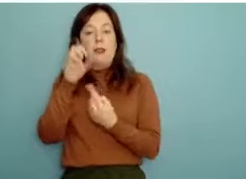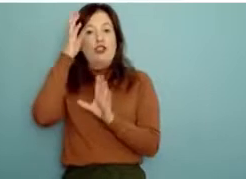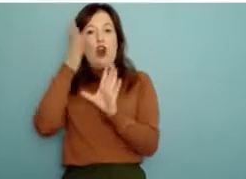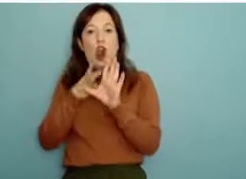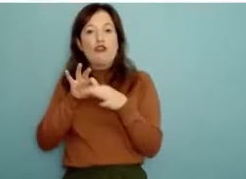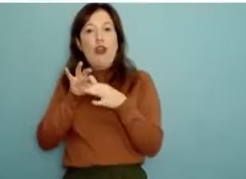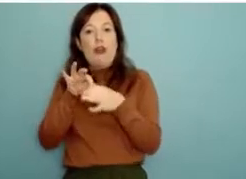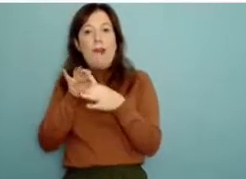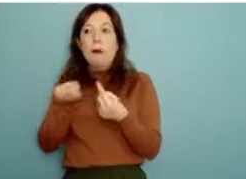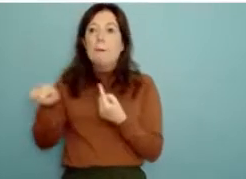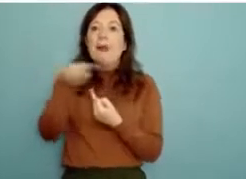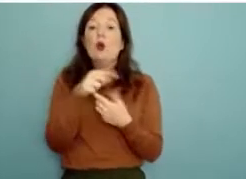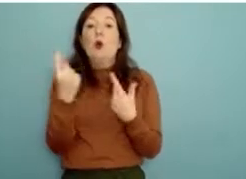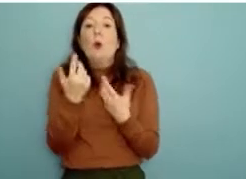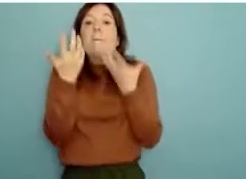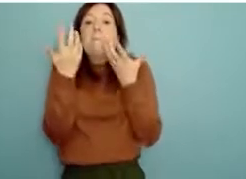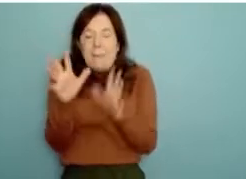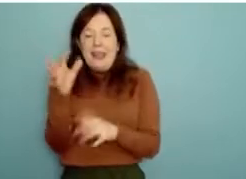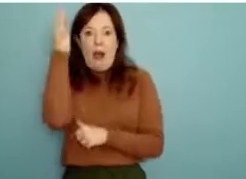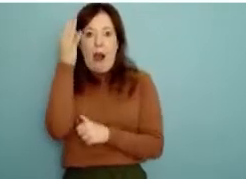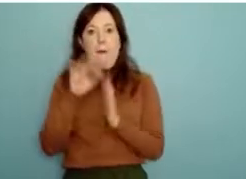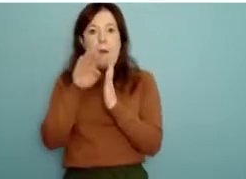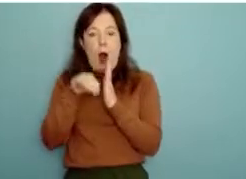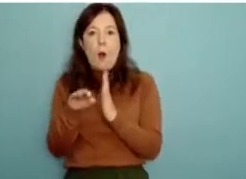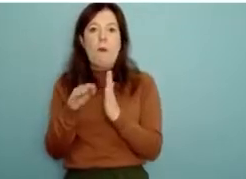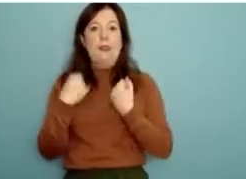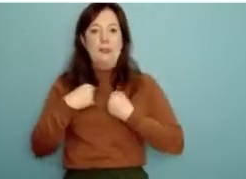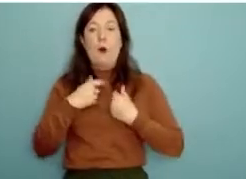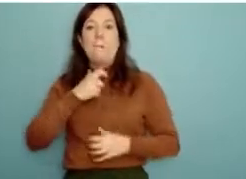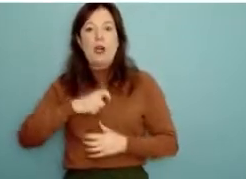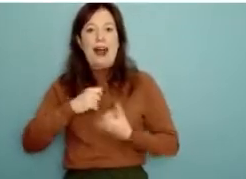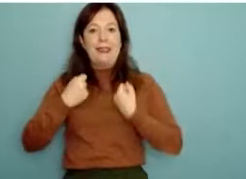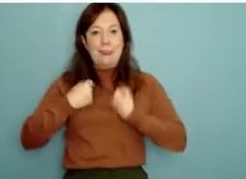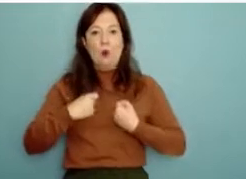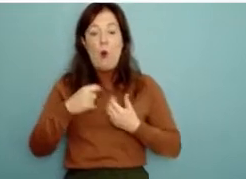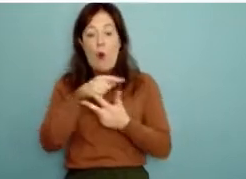people with a diagnosis of psychosis, bipolar disorder, and personality disorder, as I've said.